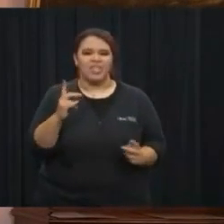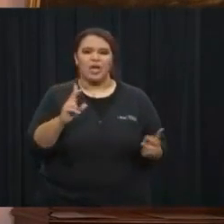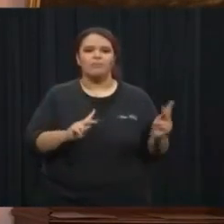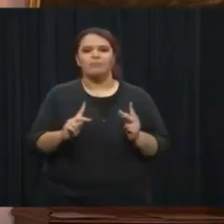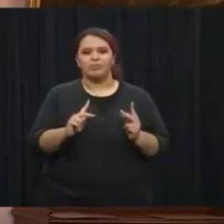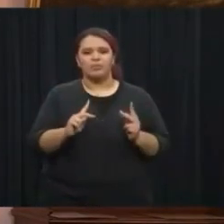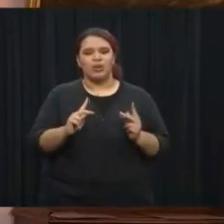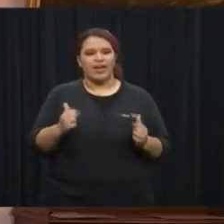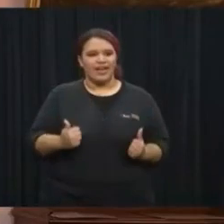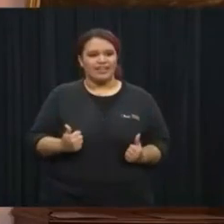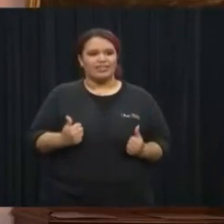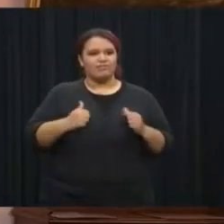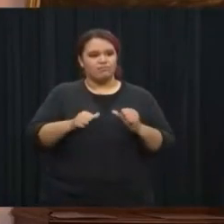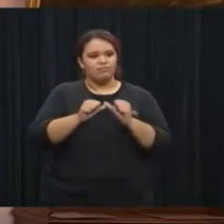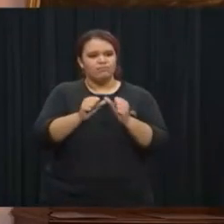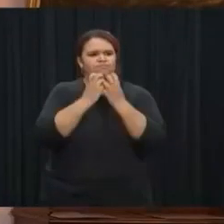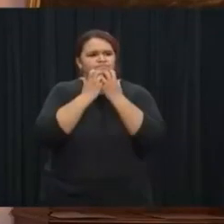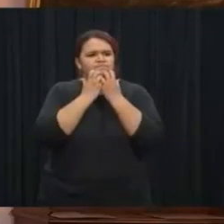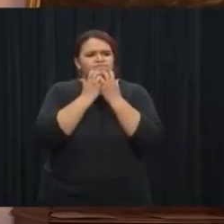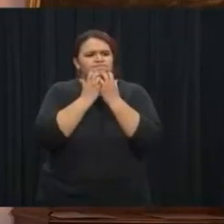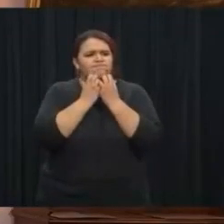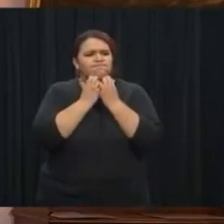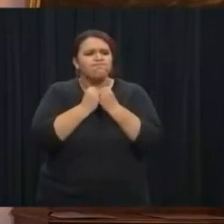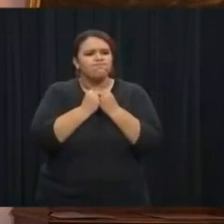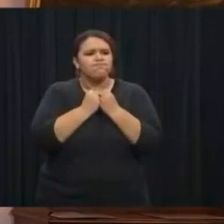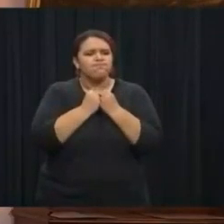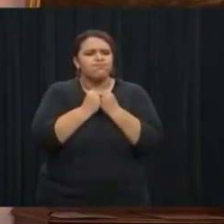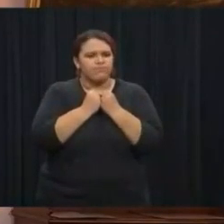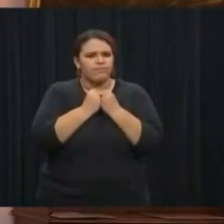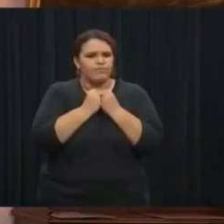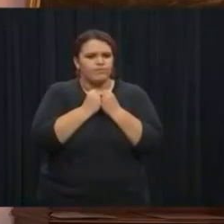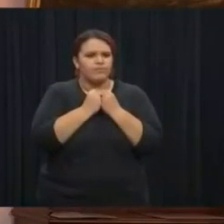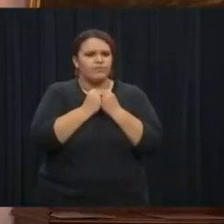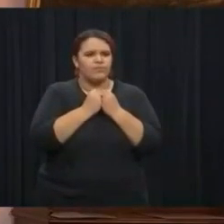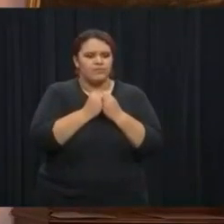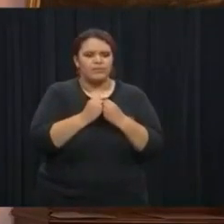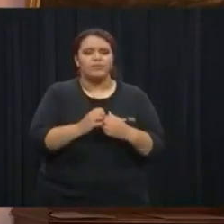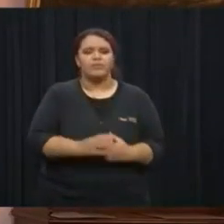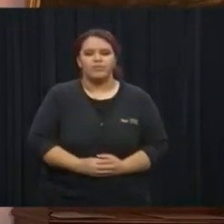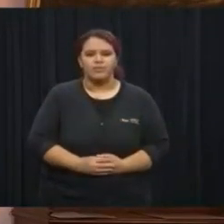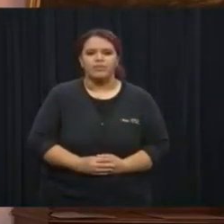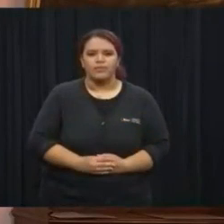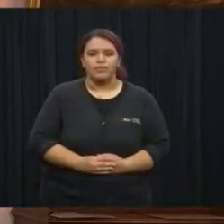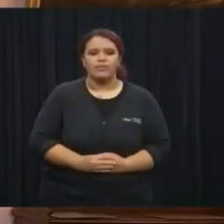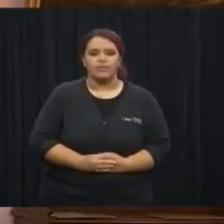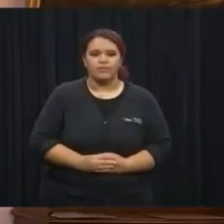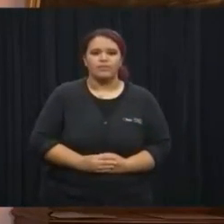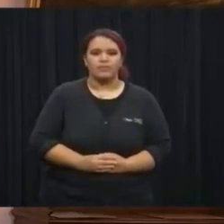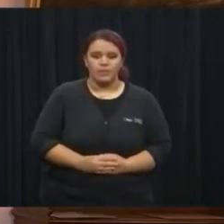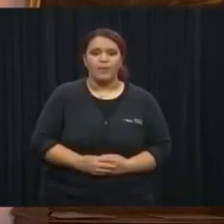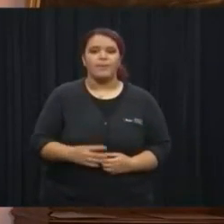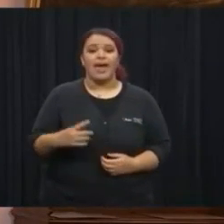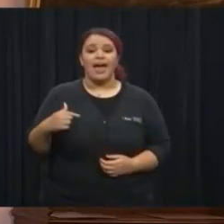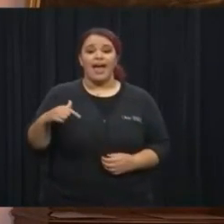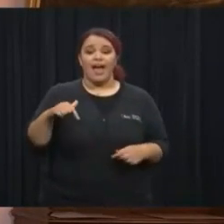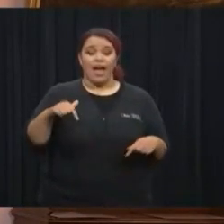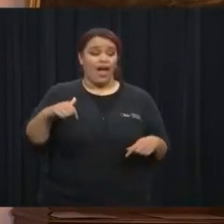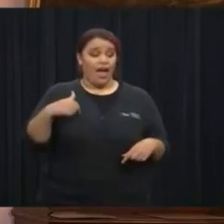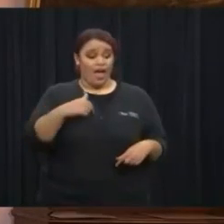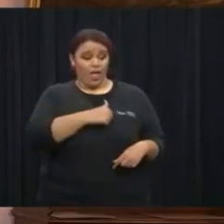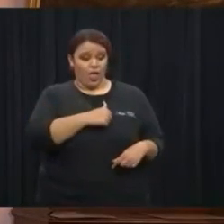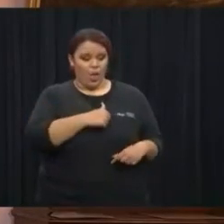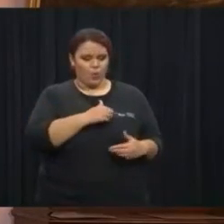things that we're looking at to try to, these new measures we're doing for all of us, we're still doing all the old stuff